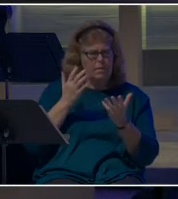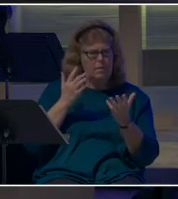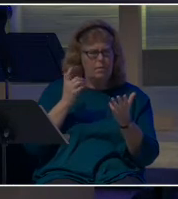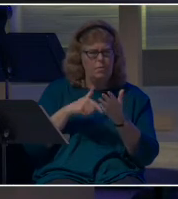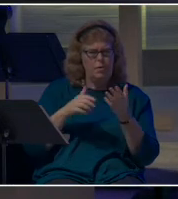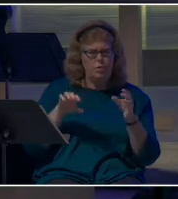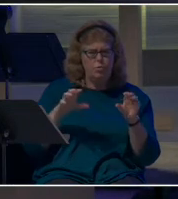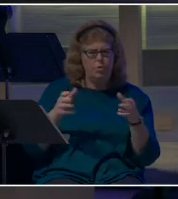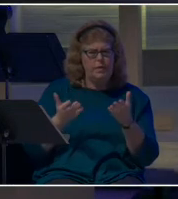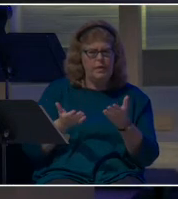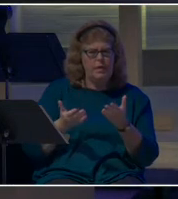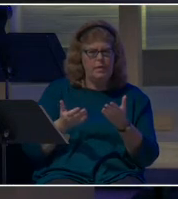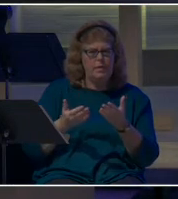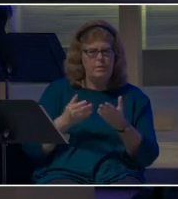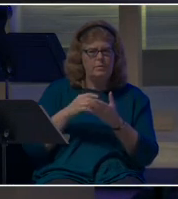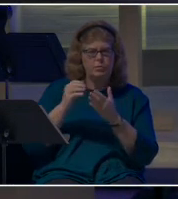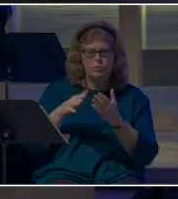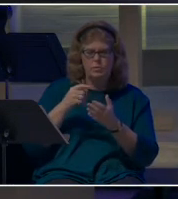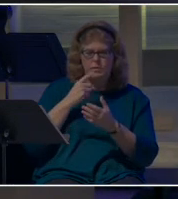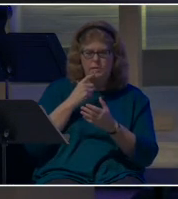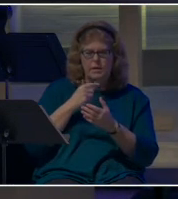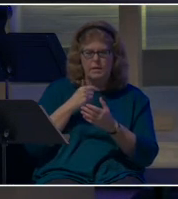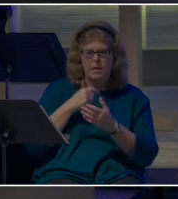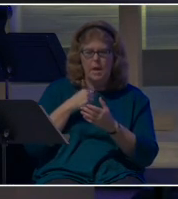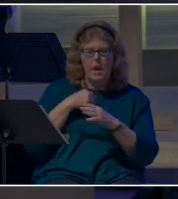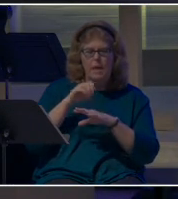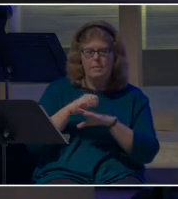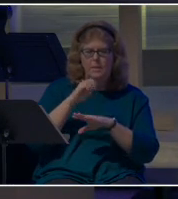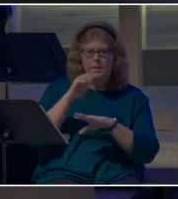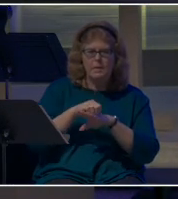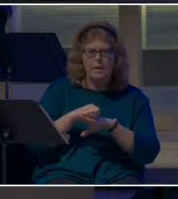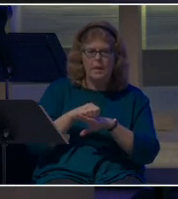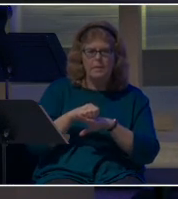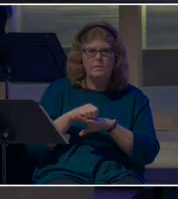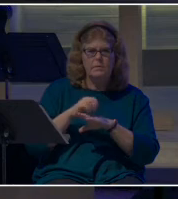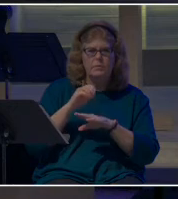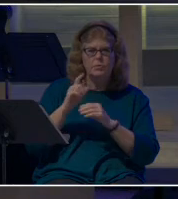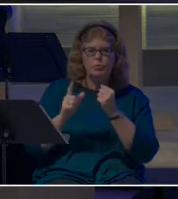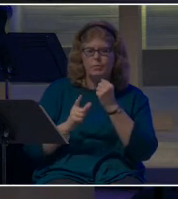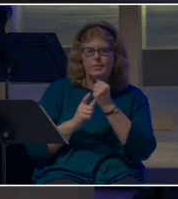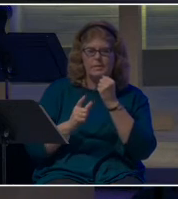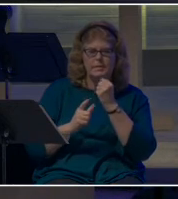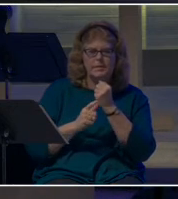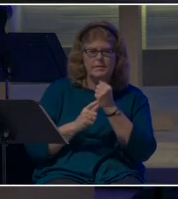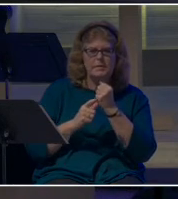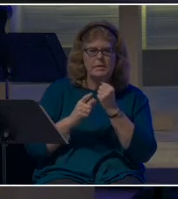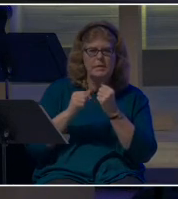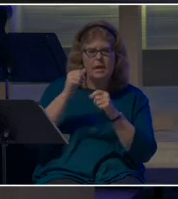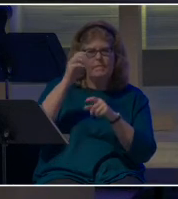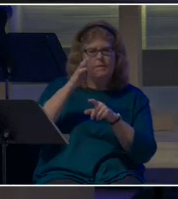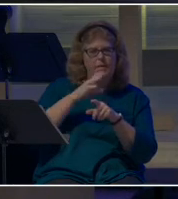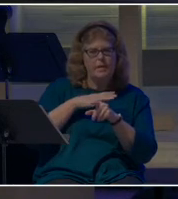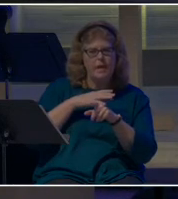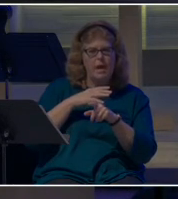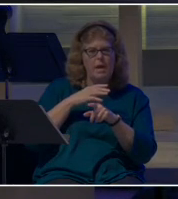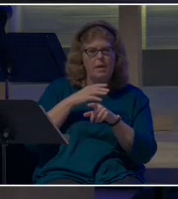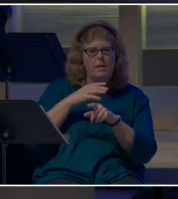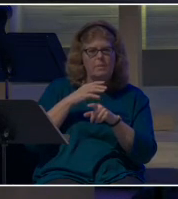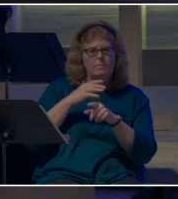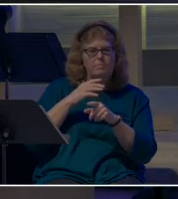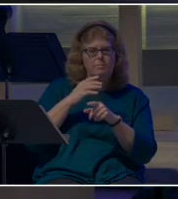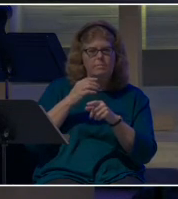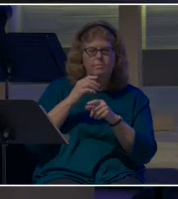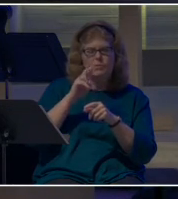doing here?" And he said, the student said, "I'm engaged to the assistant of the guy who's the head of the deciding who